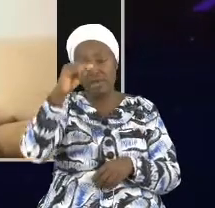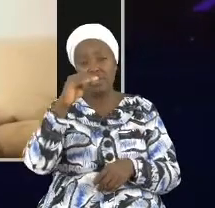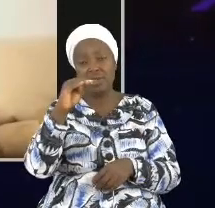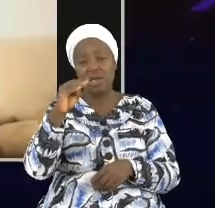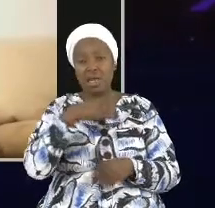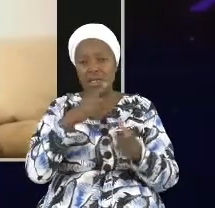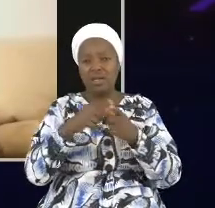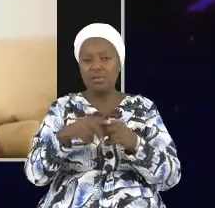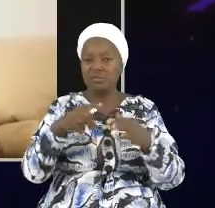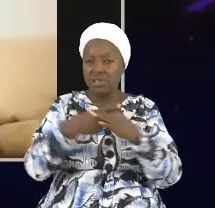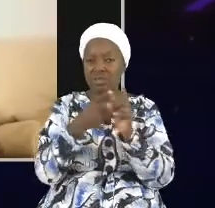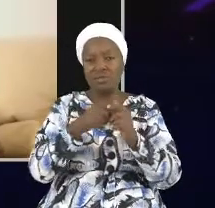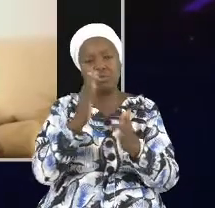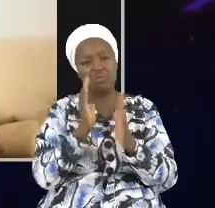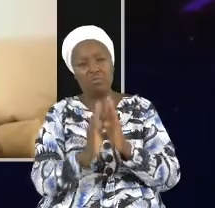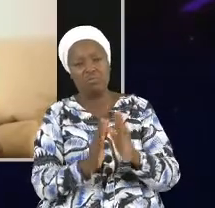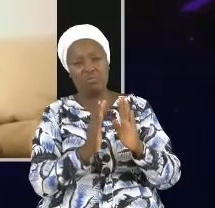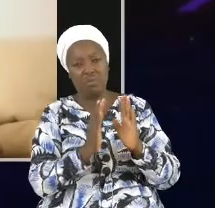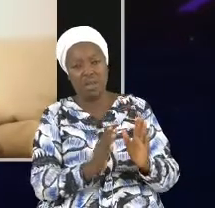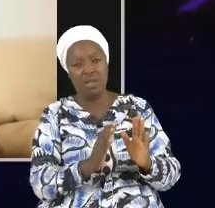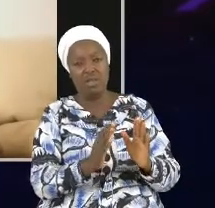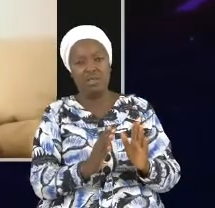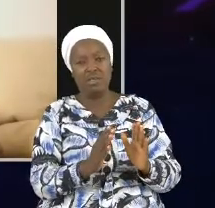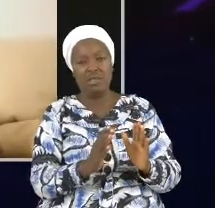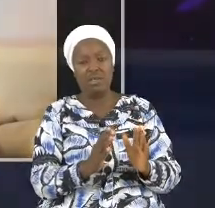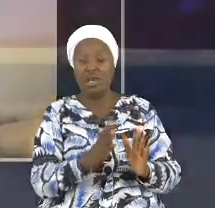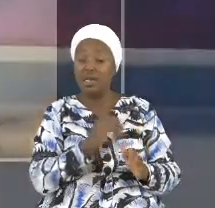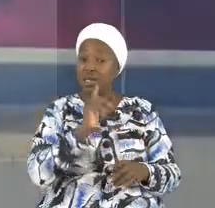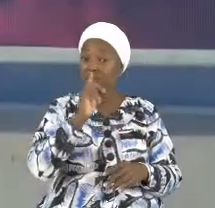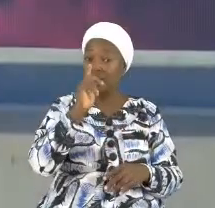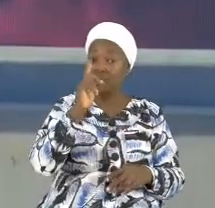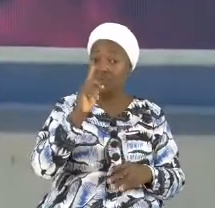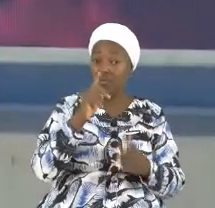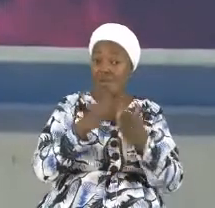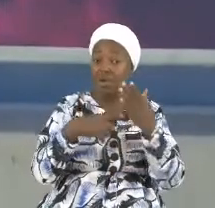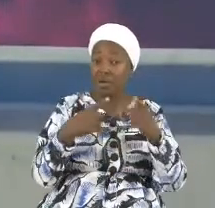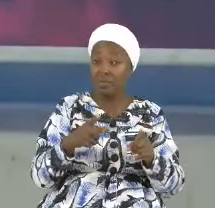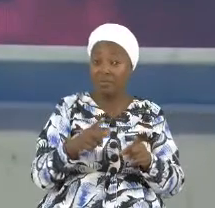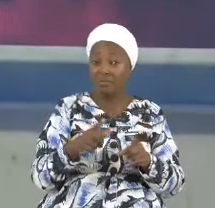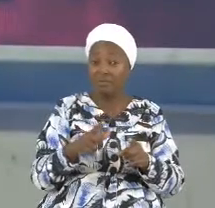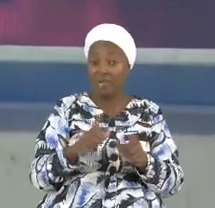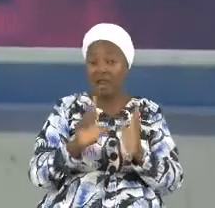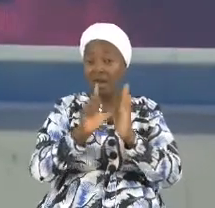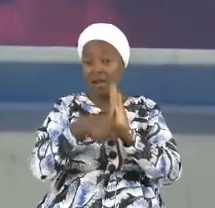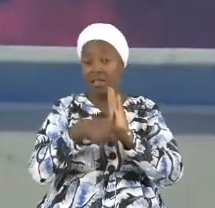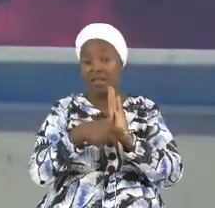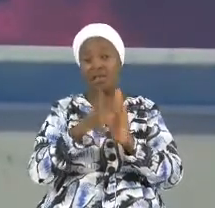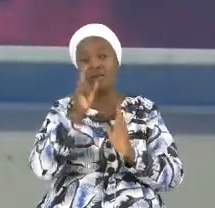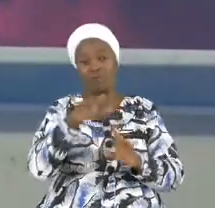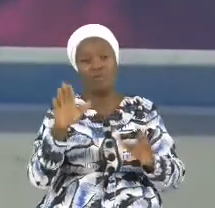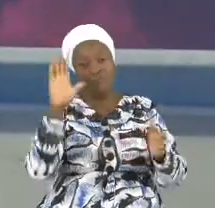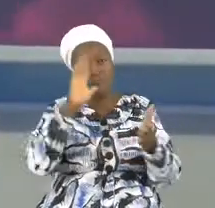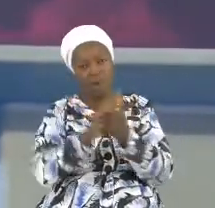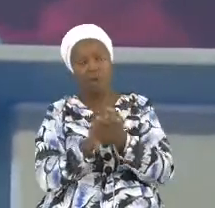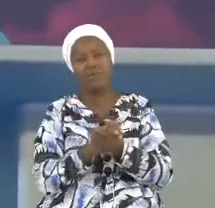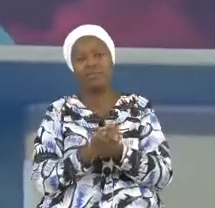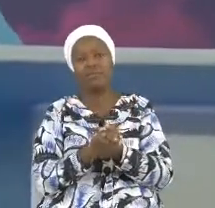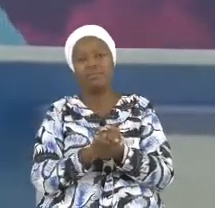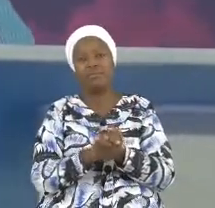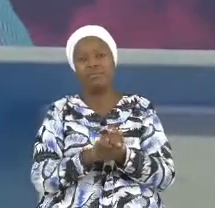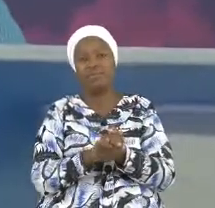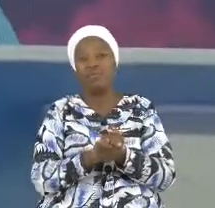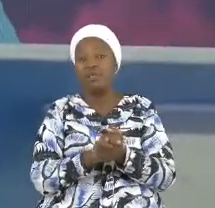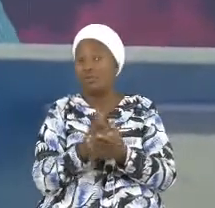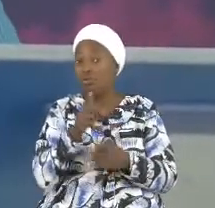plan. And eventually, you get married. You don't just know him now,